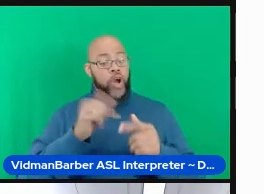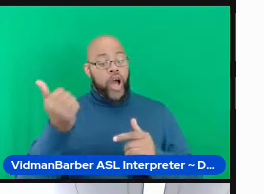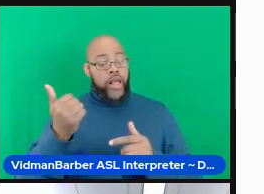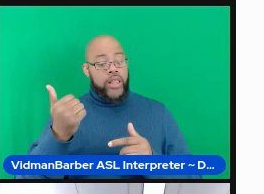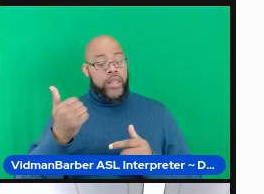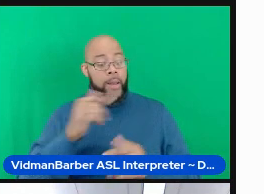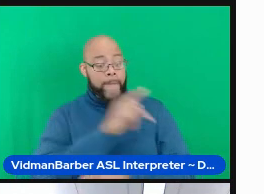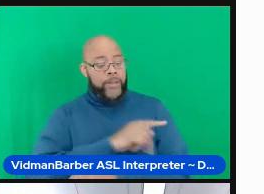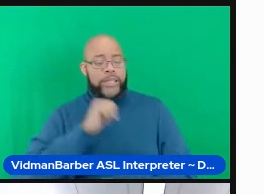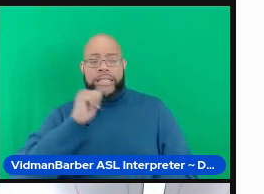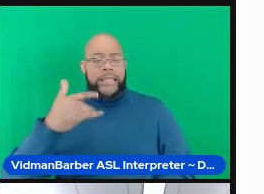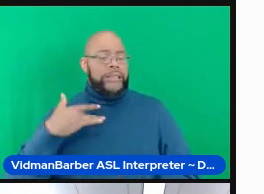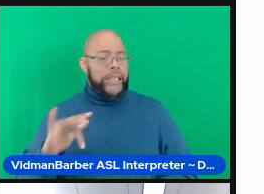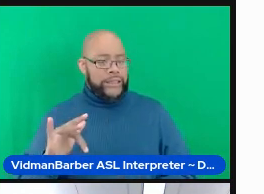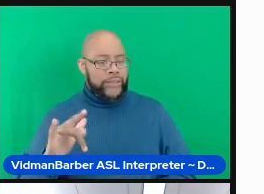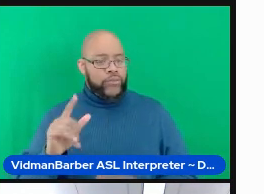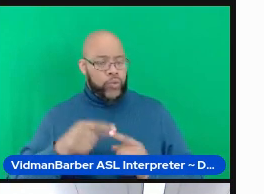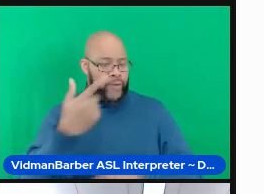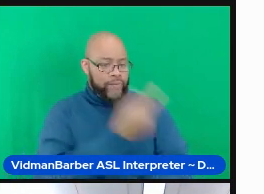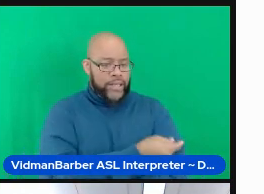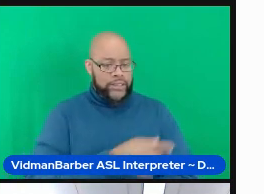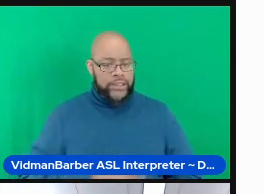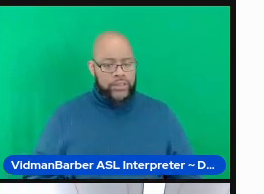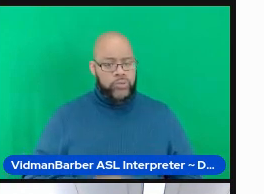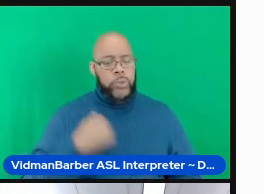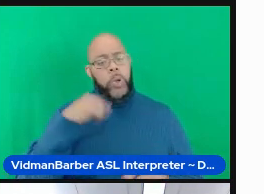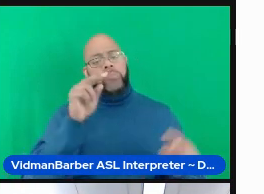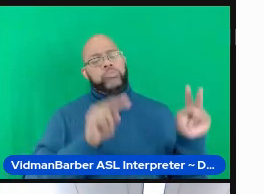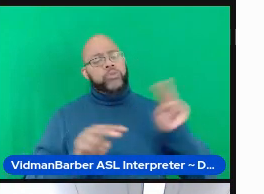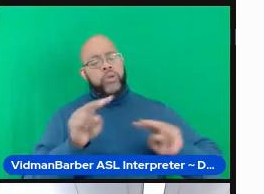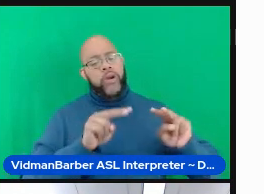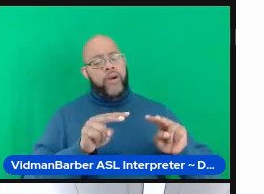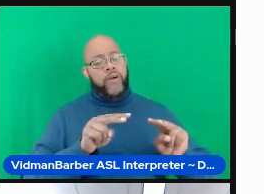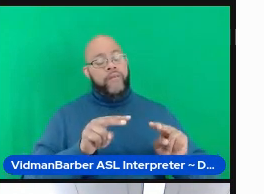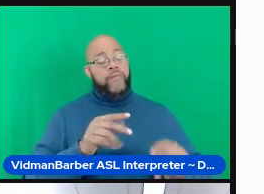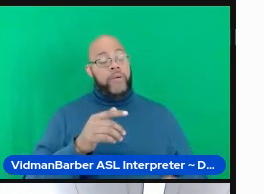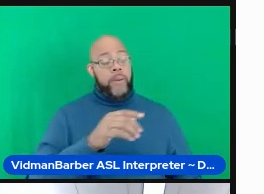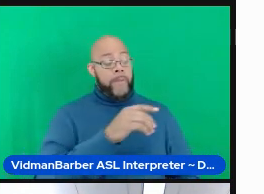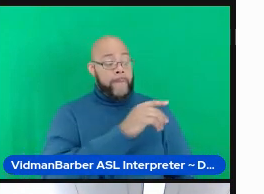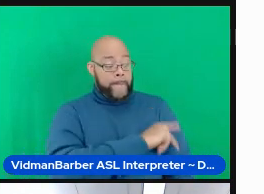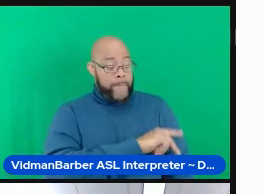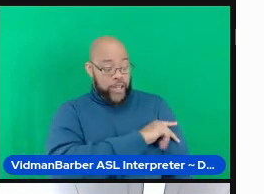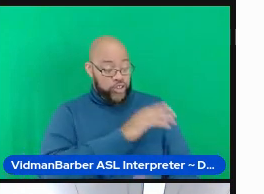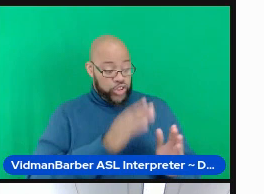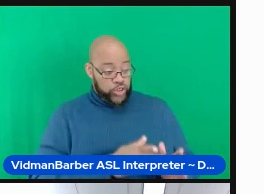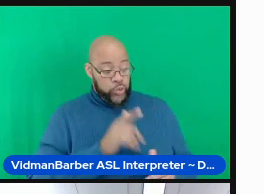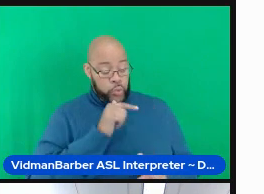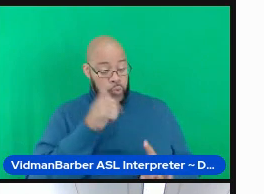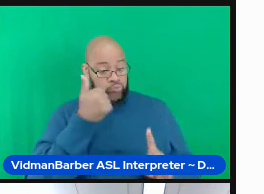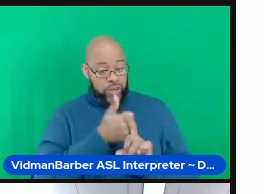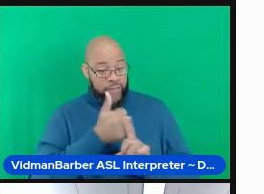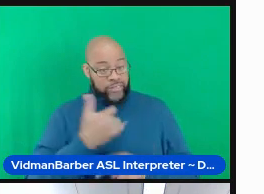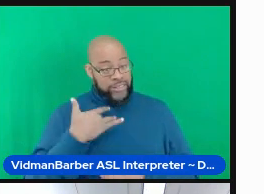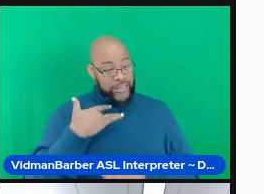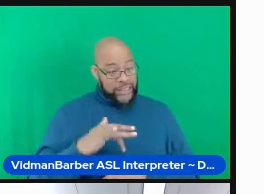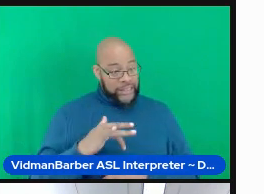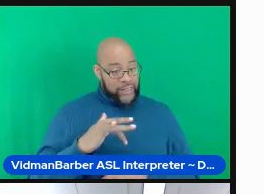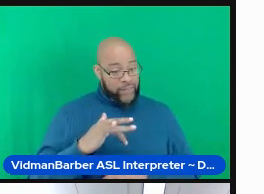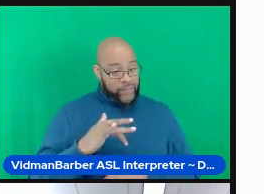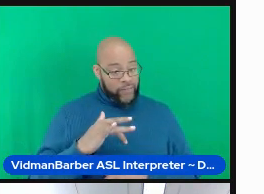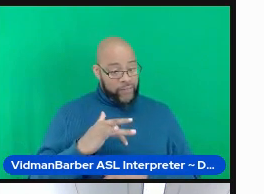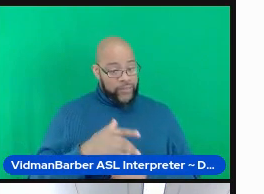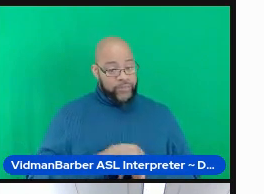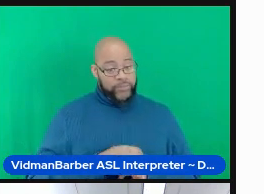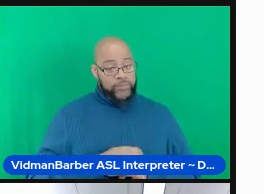sensitized to the vaccine. And we observed that the subjects who were sensitized to the